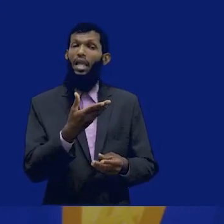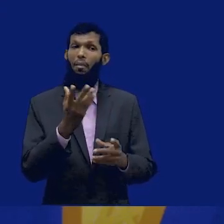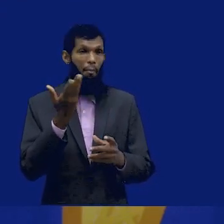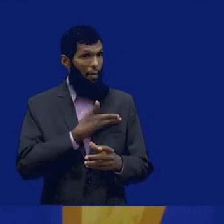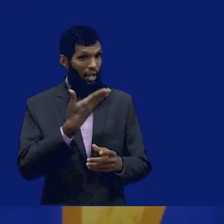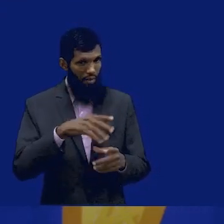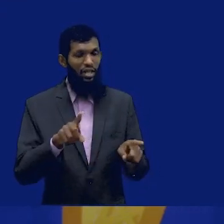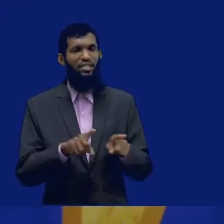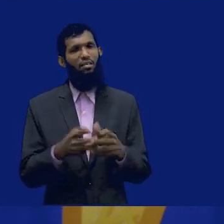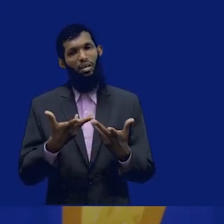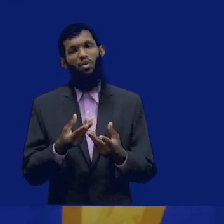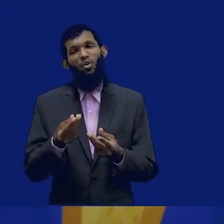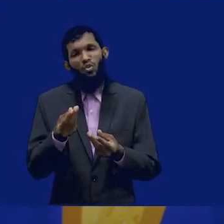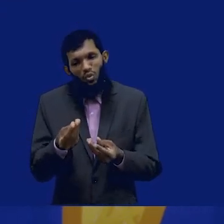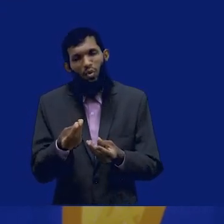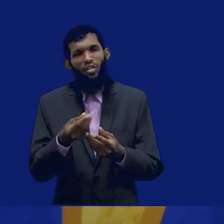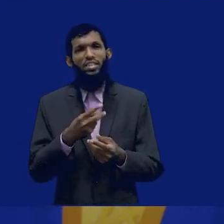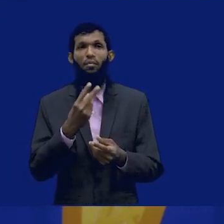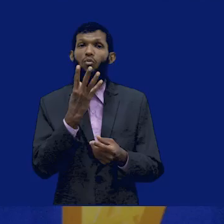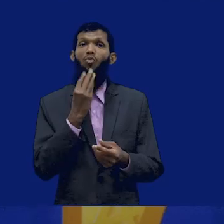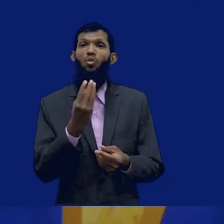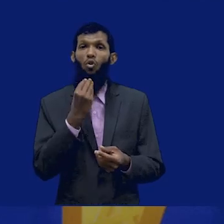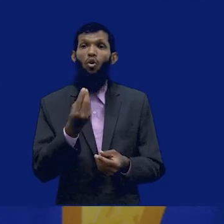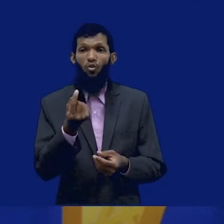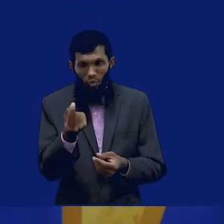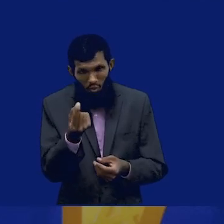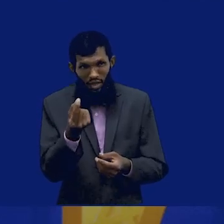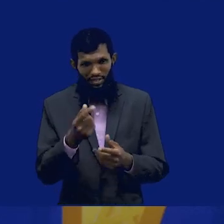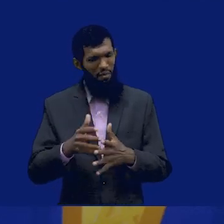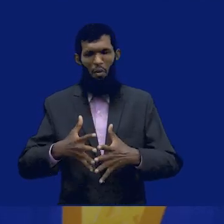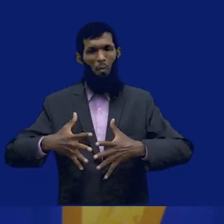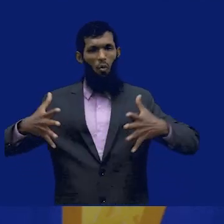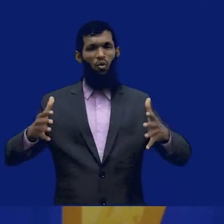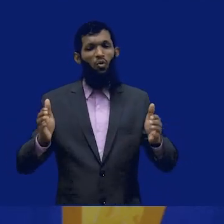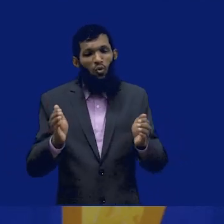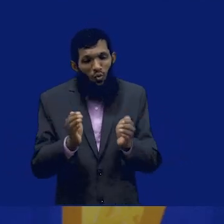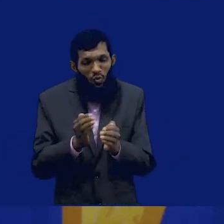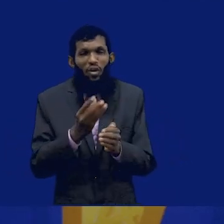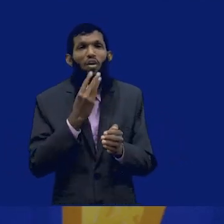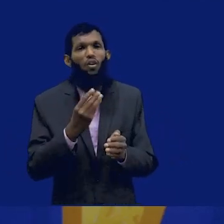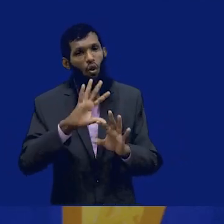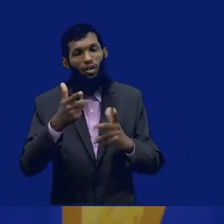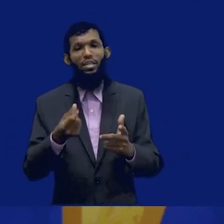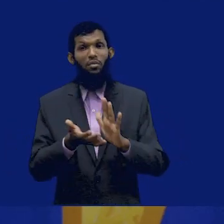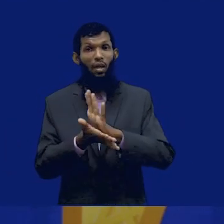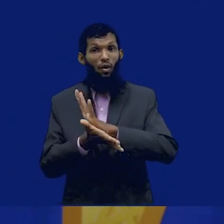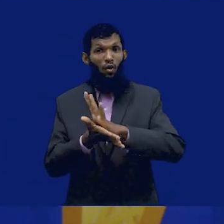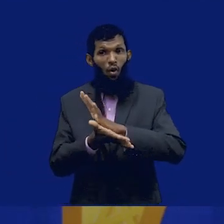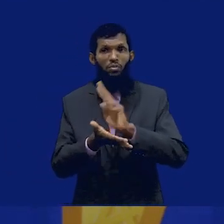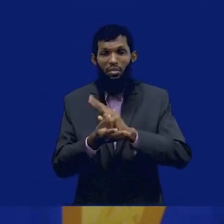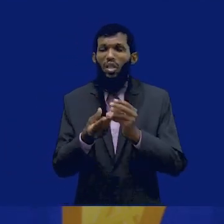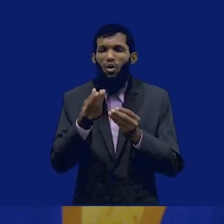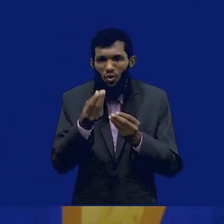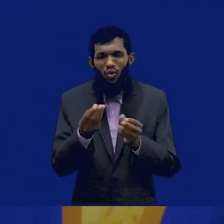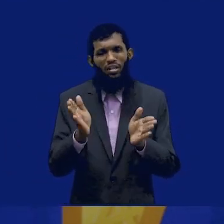if they refuse to give even a small goat, or in some narration it mentioned just a small piece